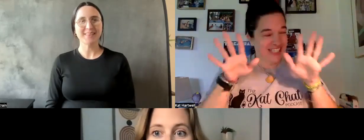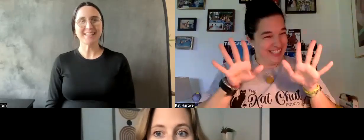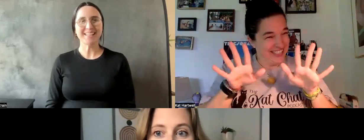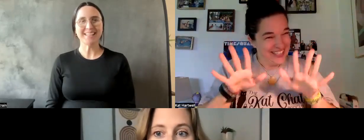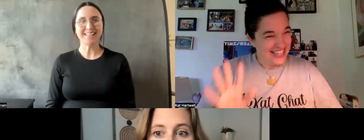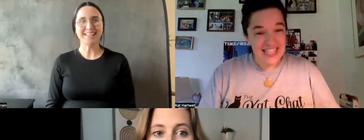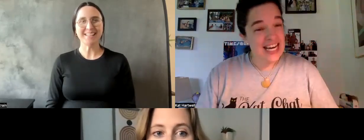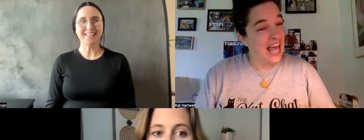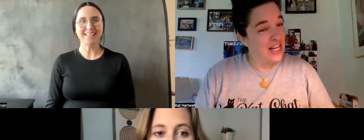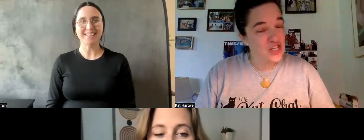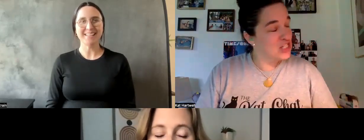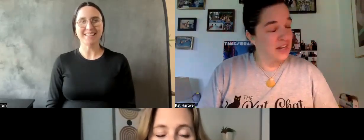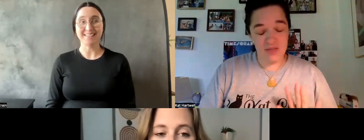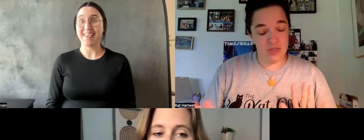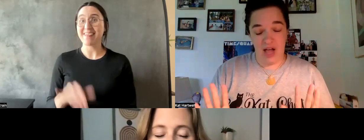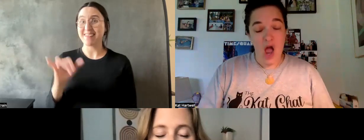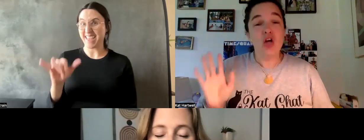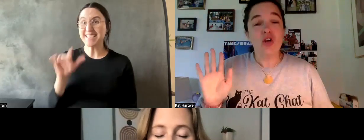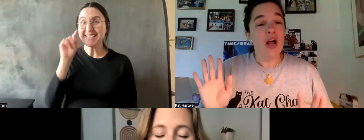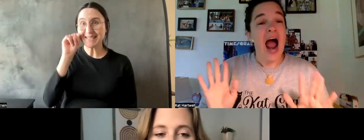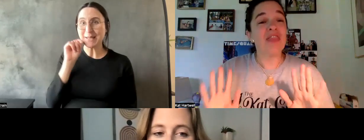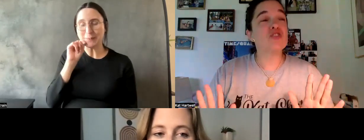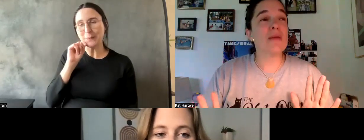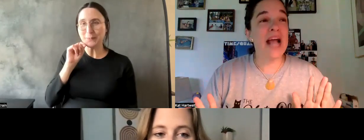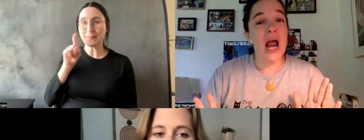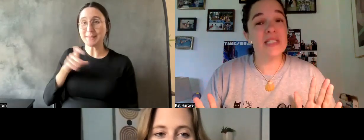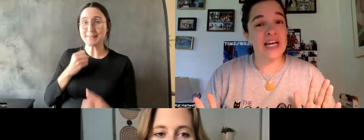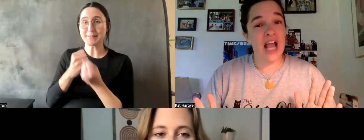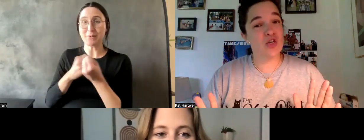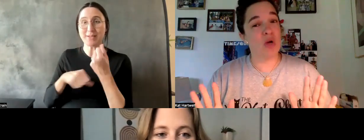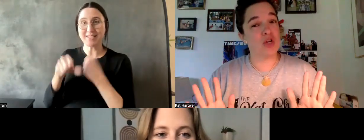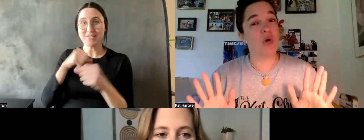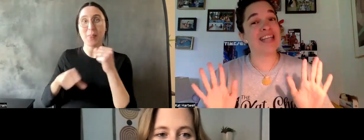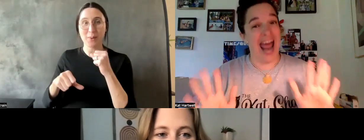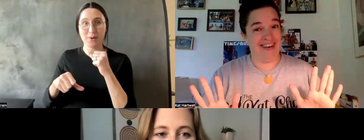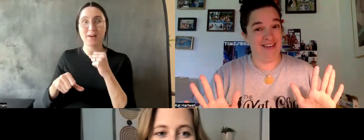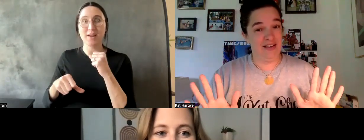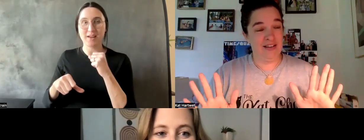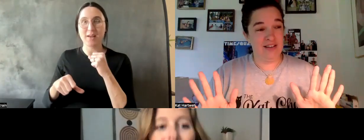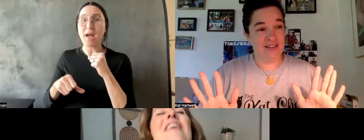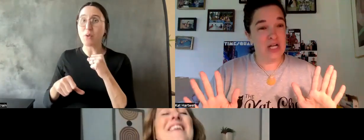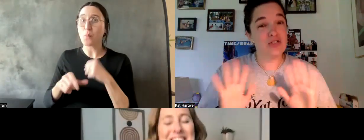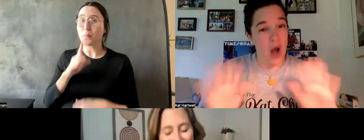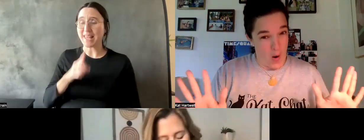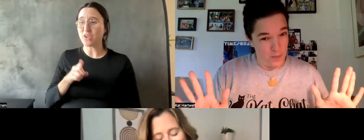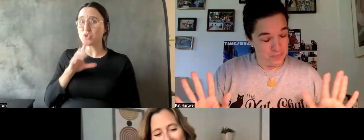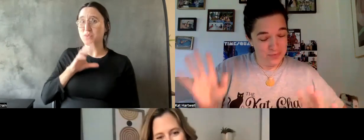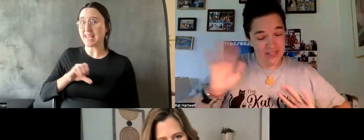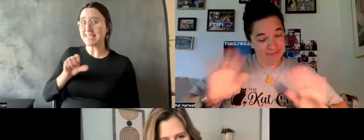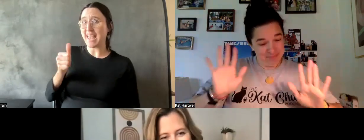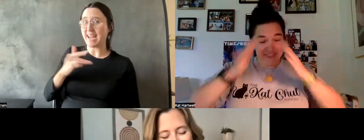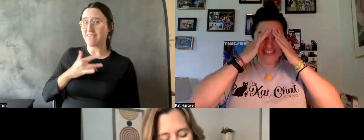I know. Teenager. And she's like, I think she became a teenager when she was 10.